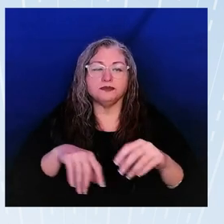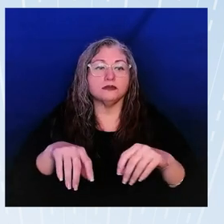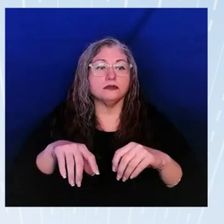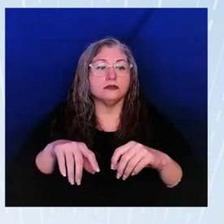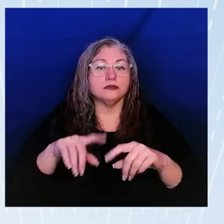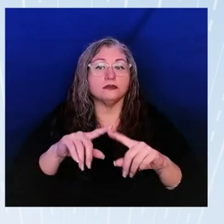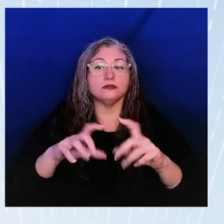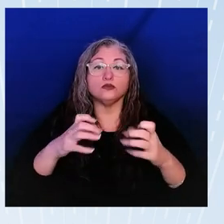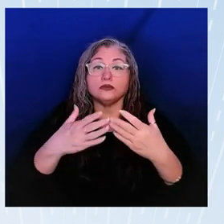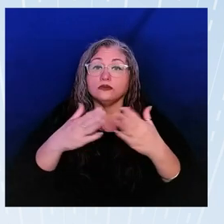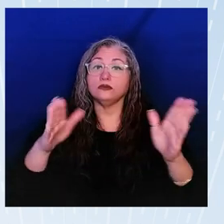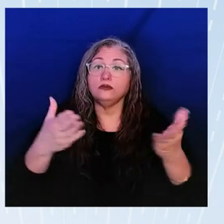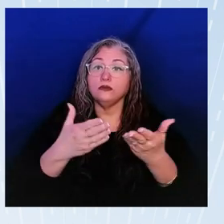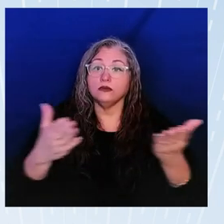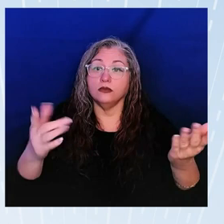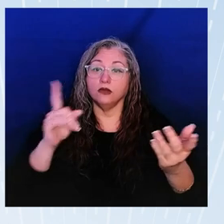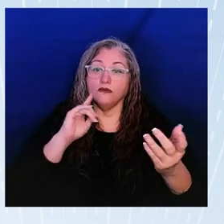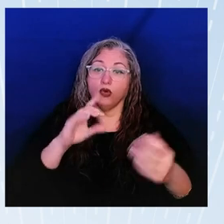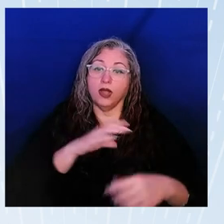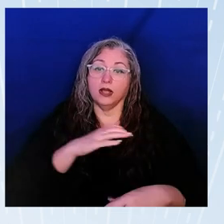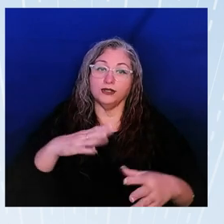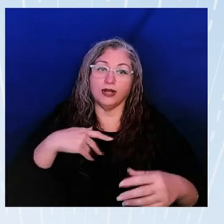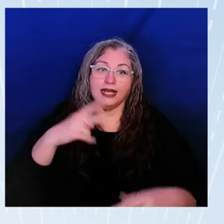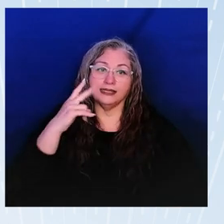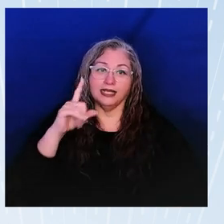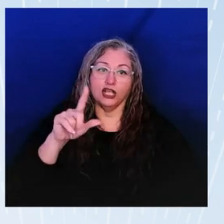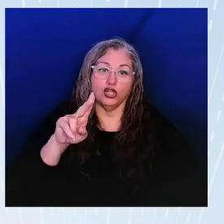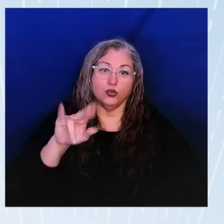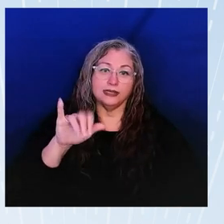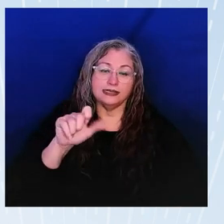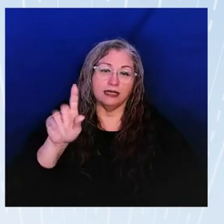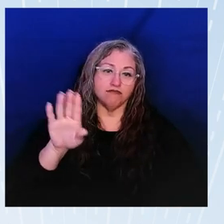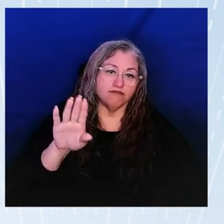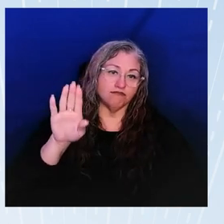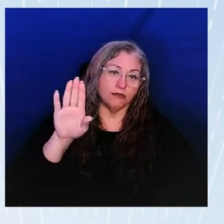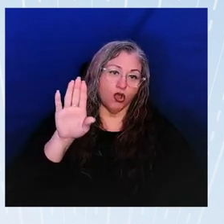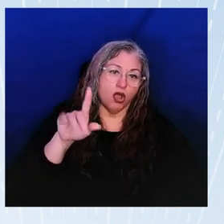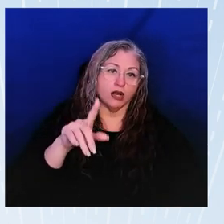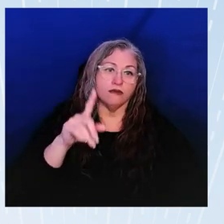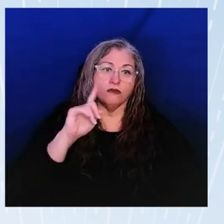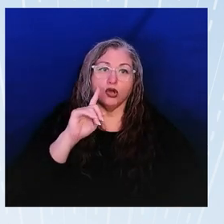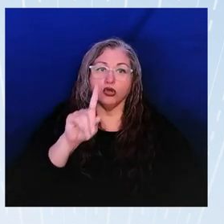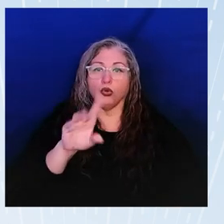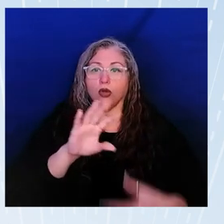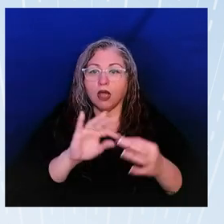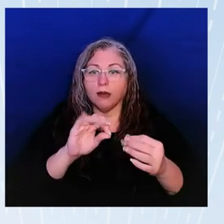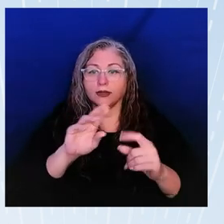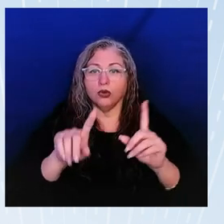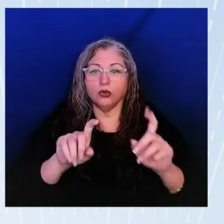would like to open it up to our commissioners. I see Louisa has her card up for any questions or comments.